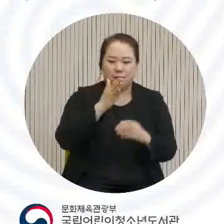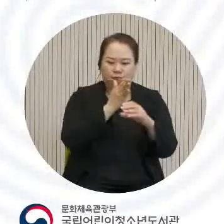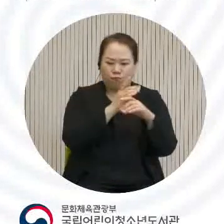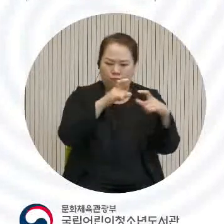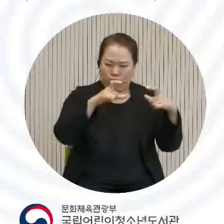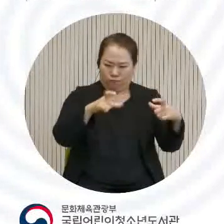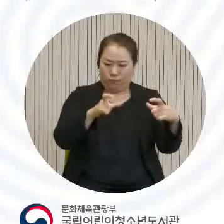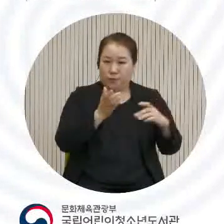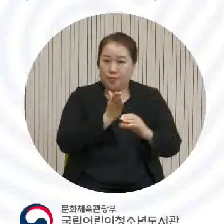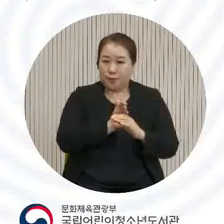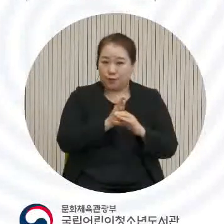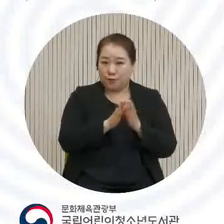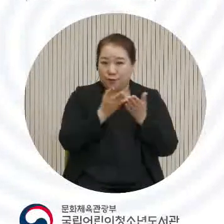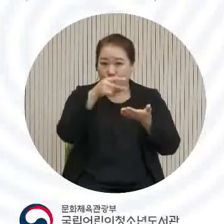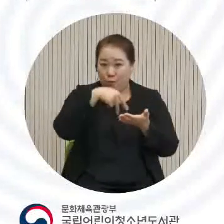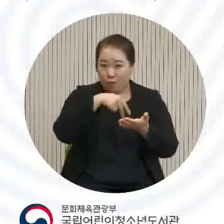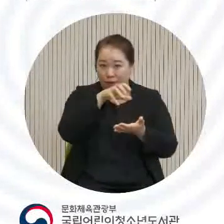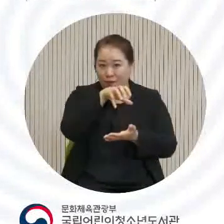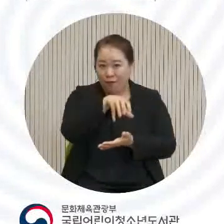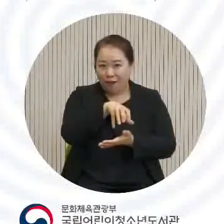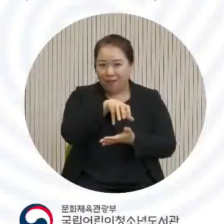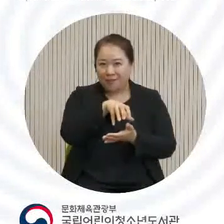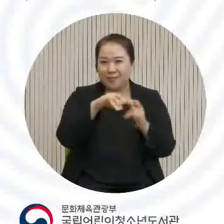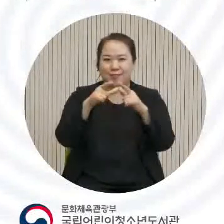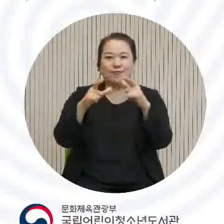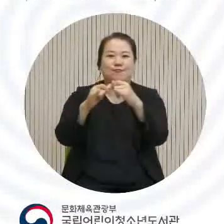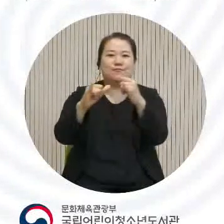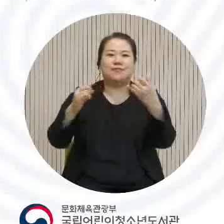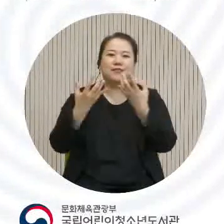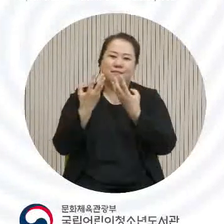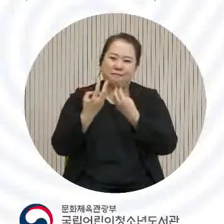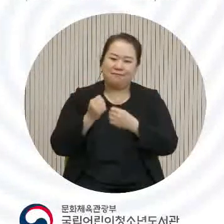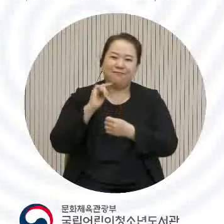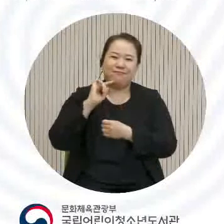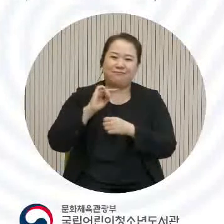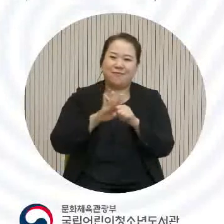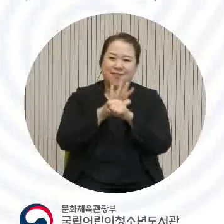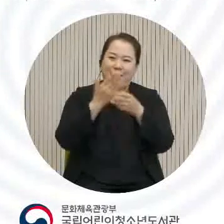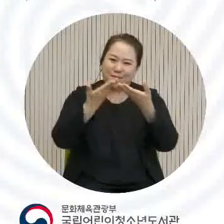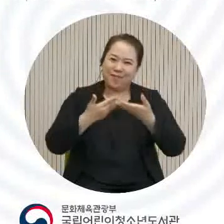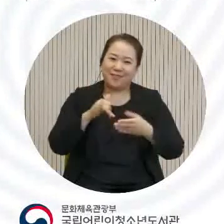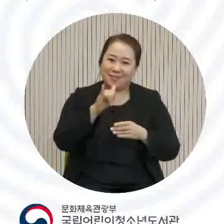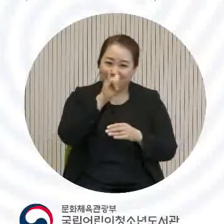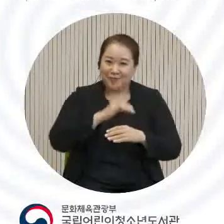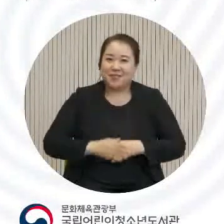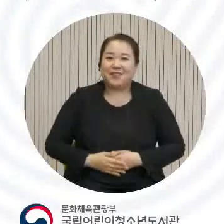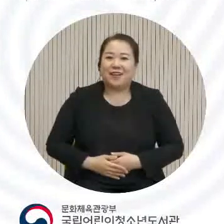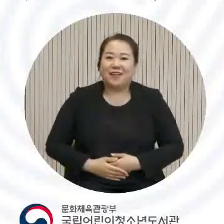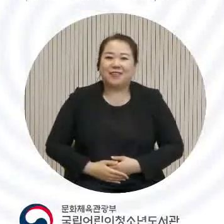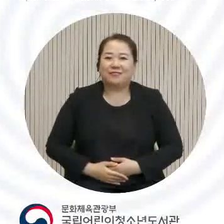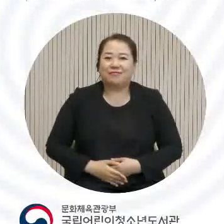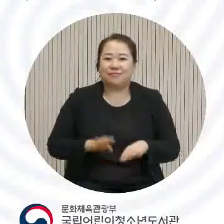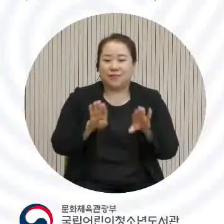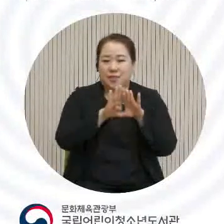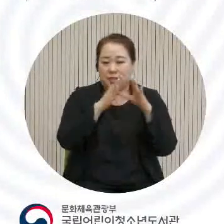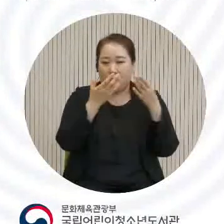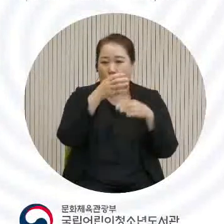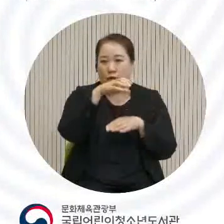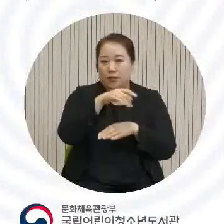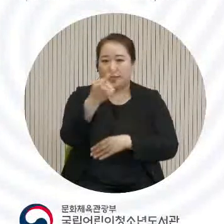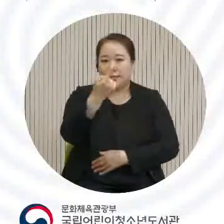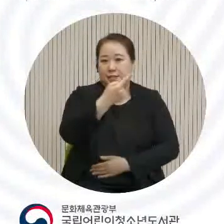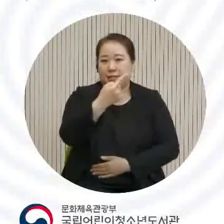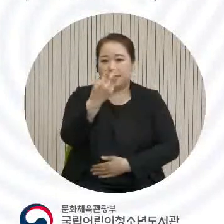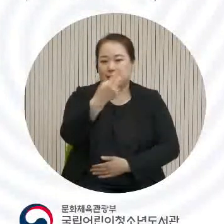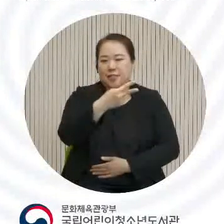library since opening its doors in December of 2018. In 2019, Audi attracted over